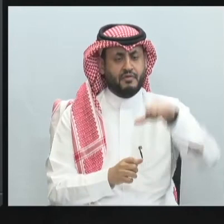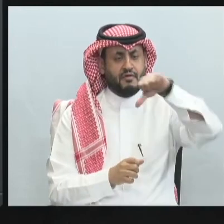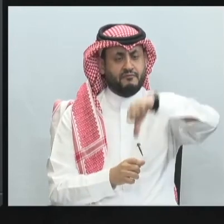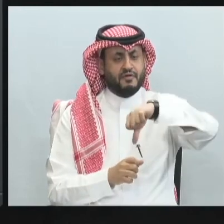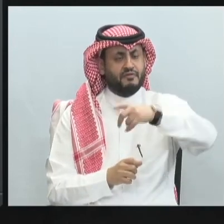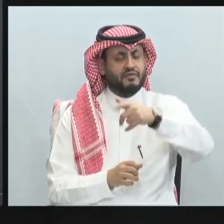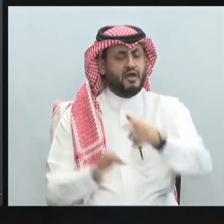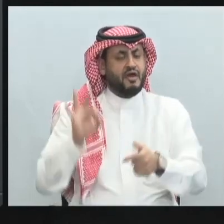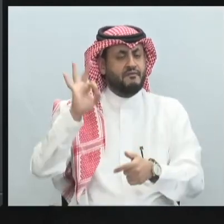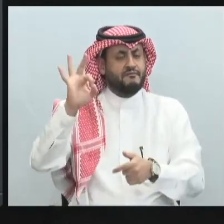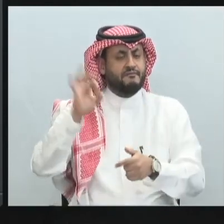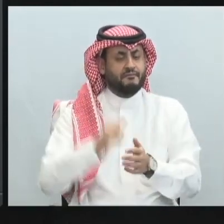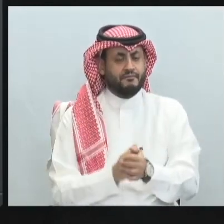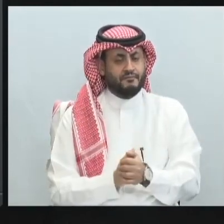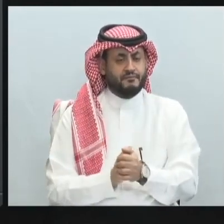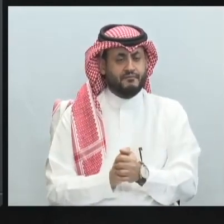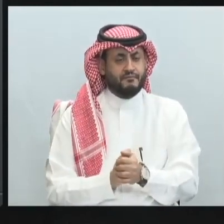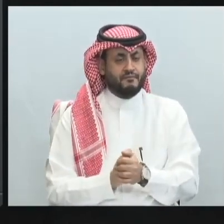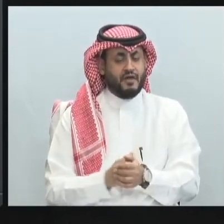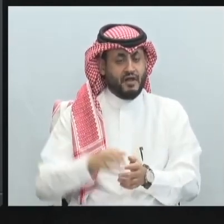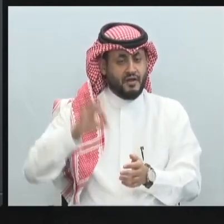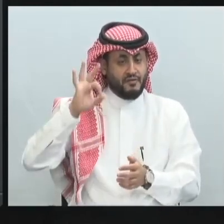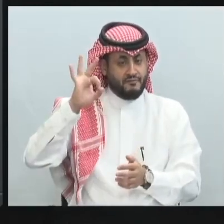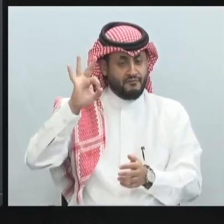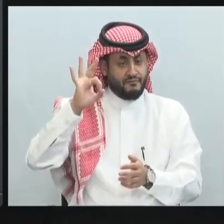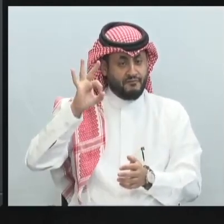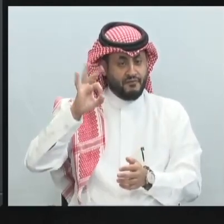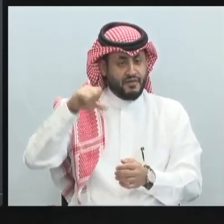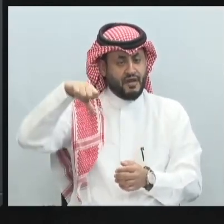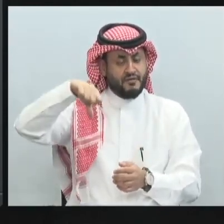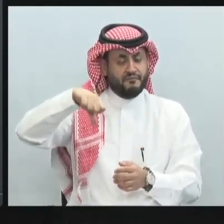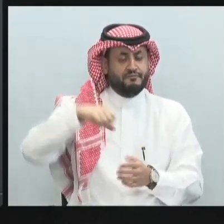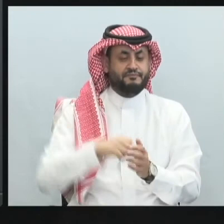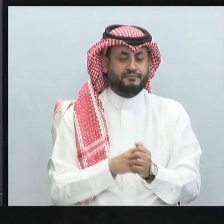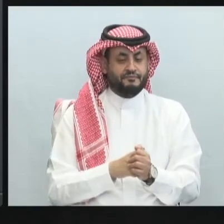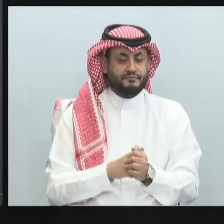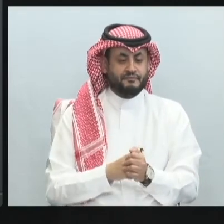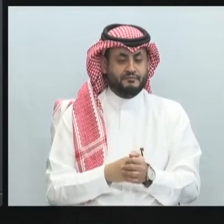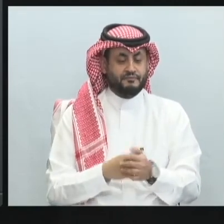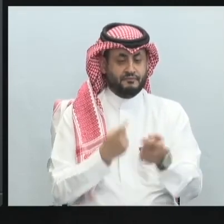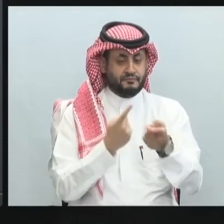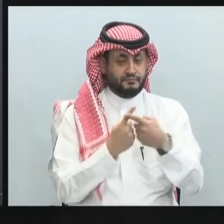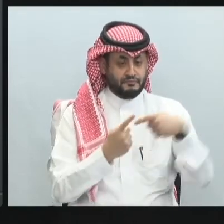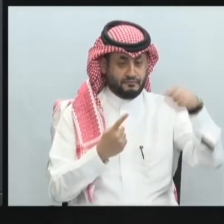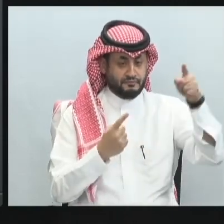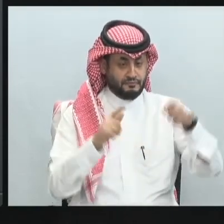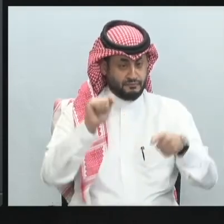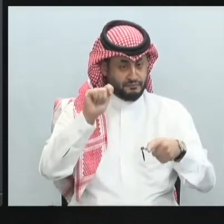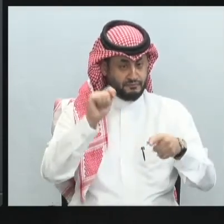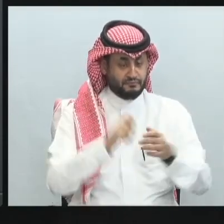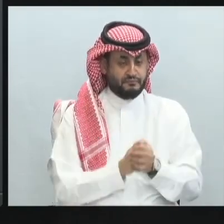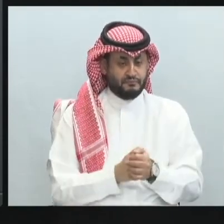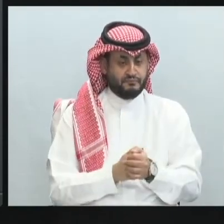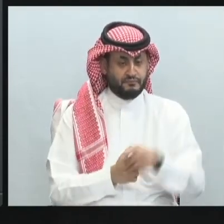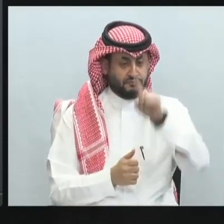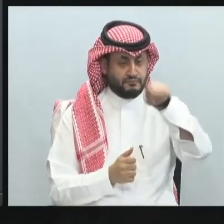false, you will say what? I think it's false. It's false. So we have, I think it's true.